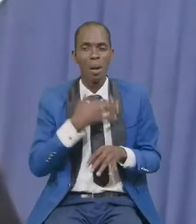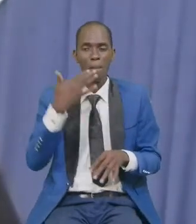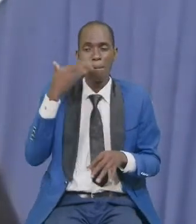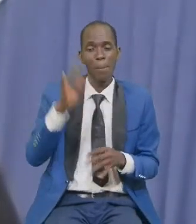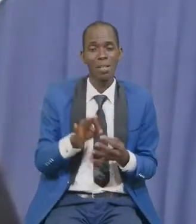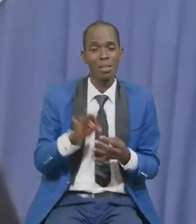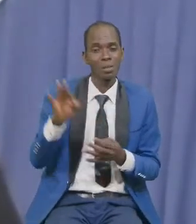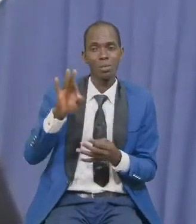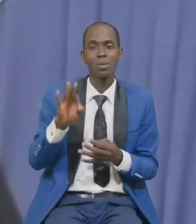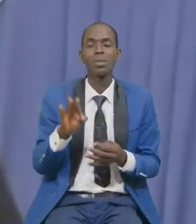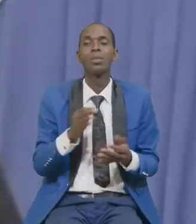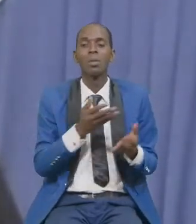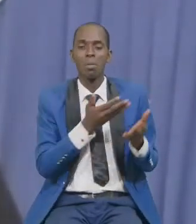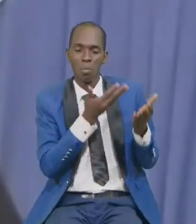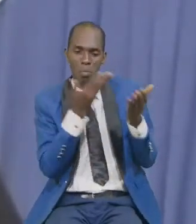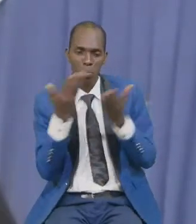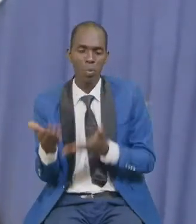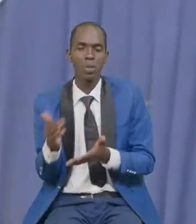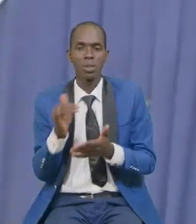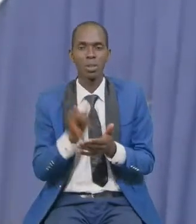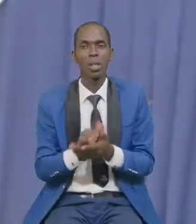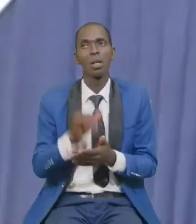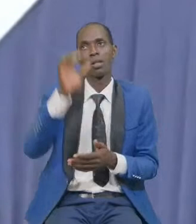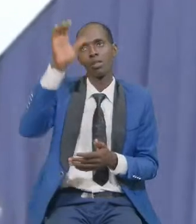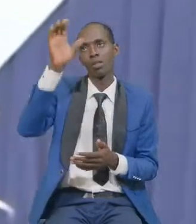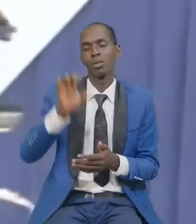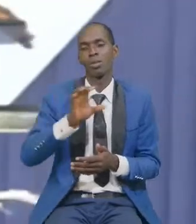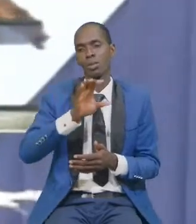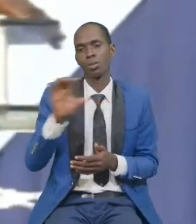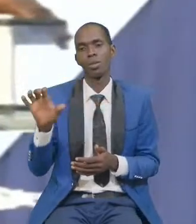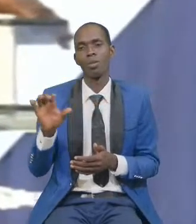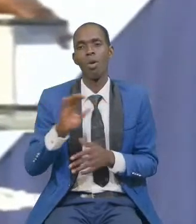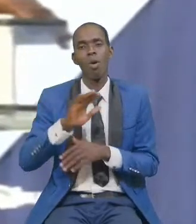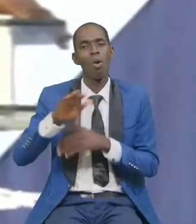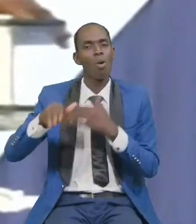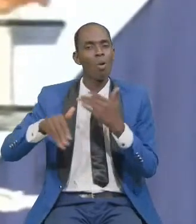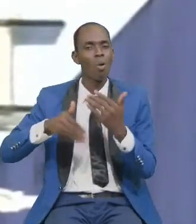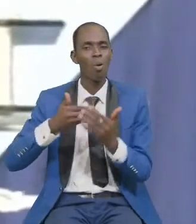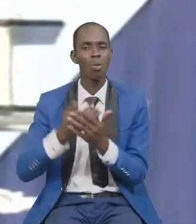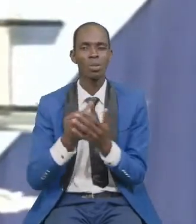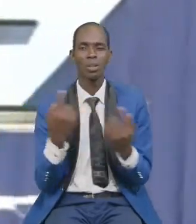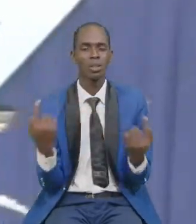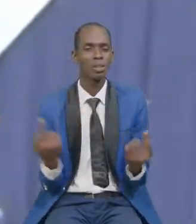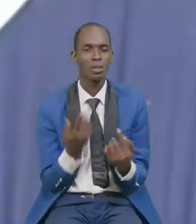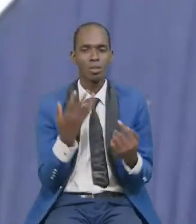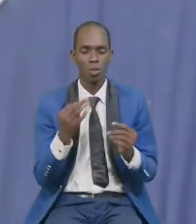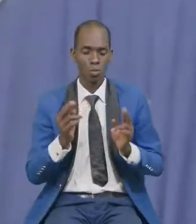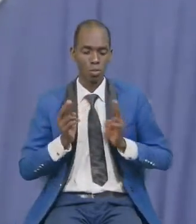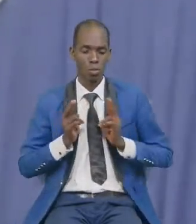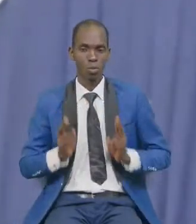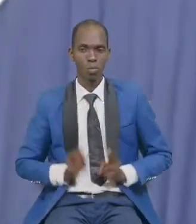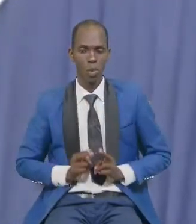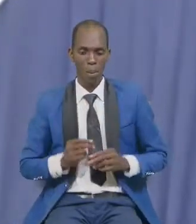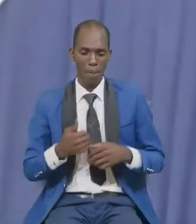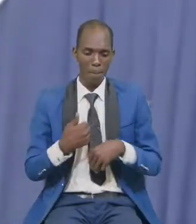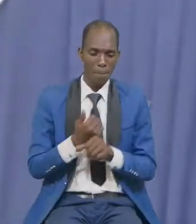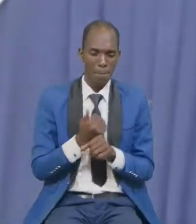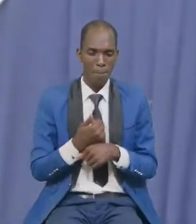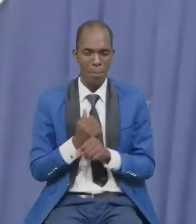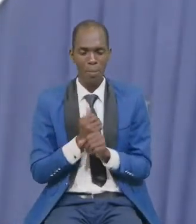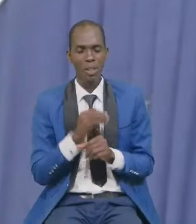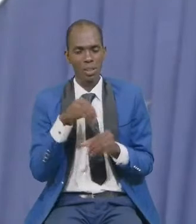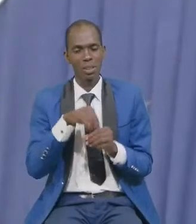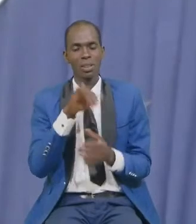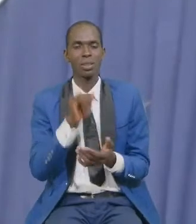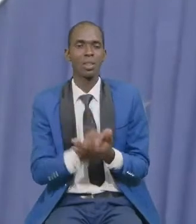brought that cross to being. All the sins of humanity manufactured and made that